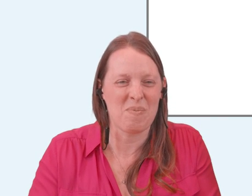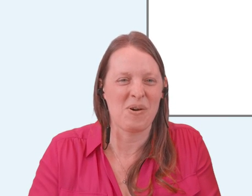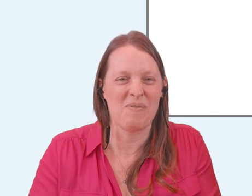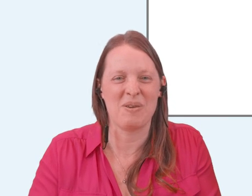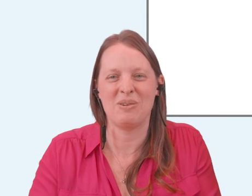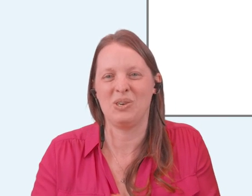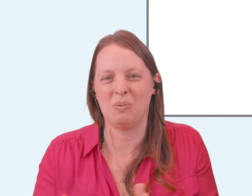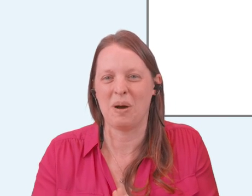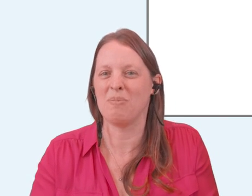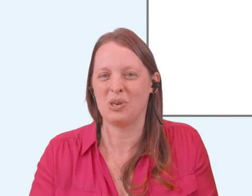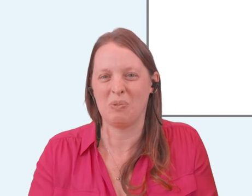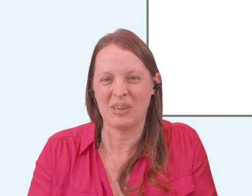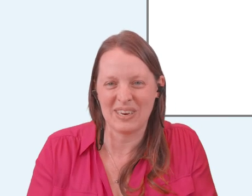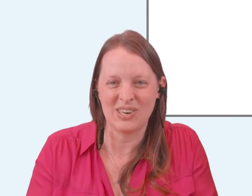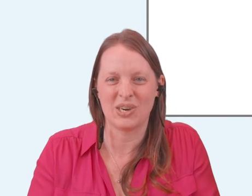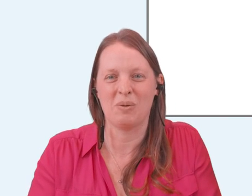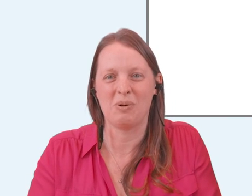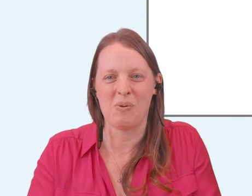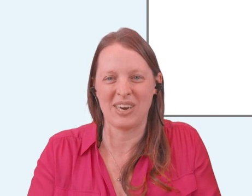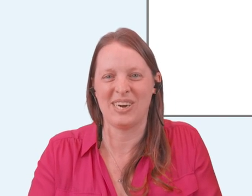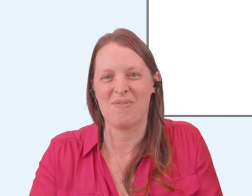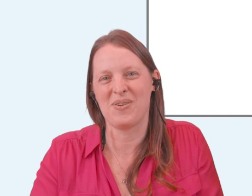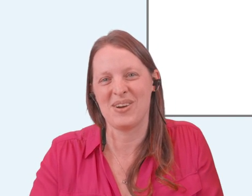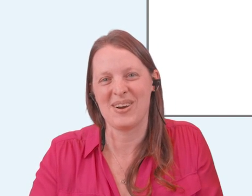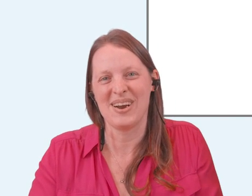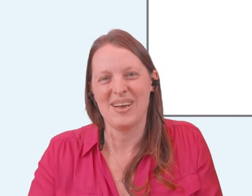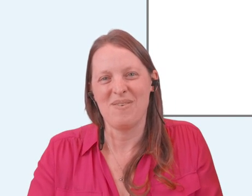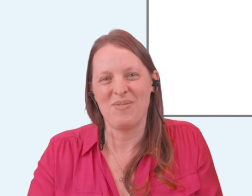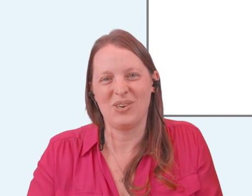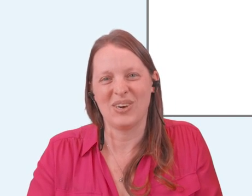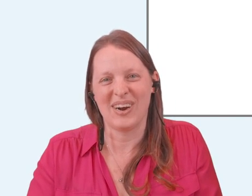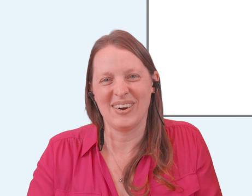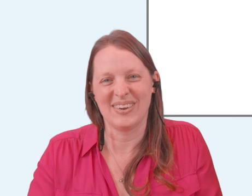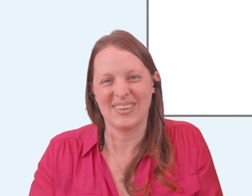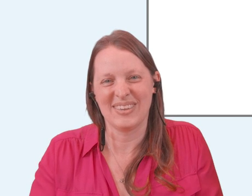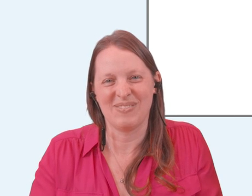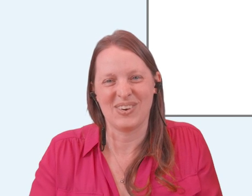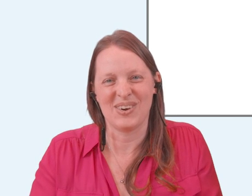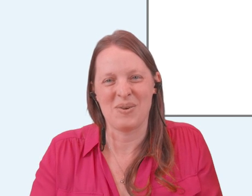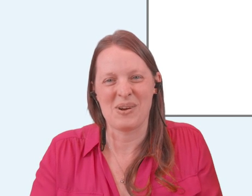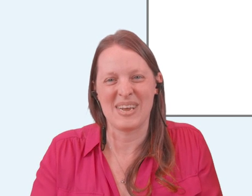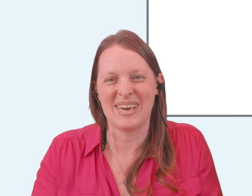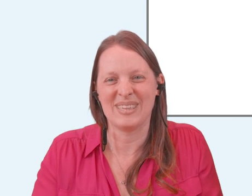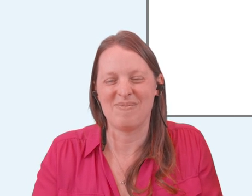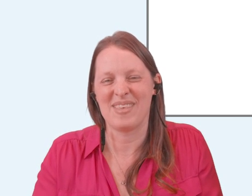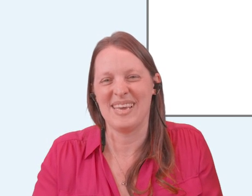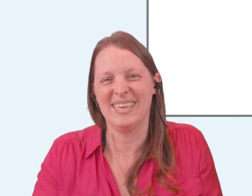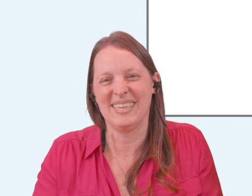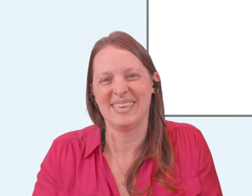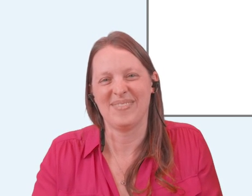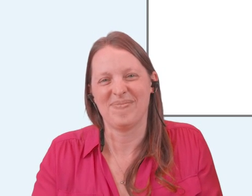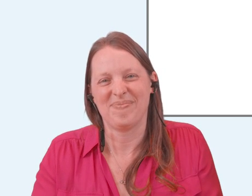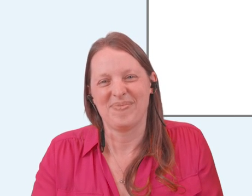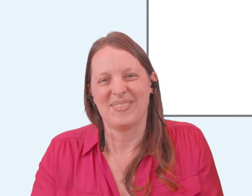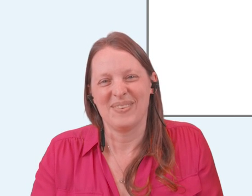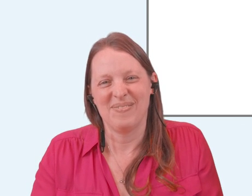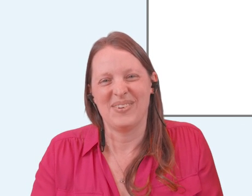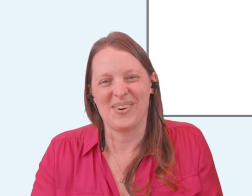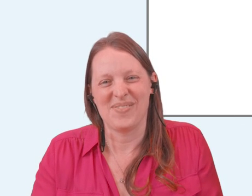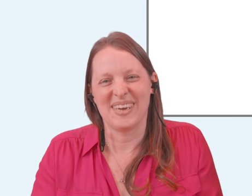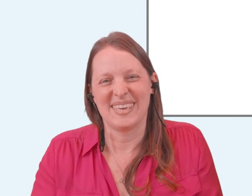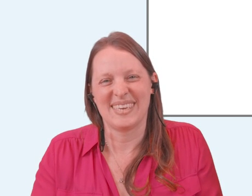Okay. hearing from more of you as you publish more literature. We'll watch out for your future articles. I'm sure you're working on some things. Yes.